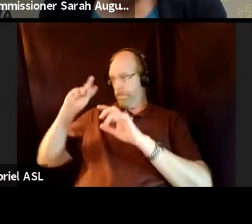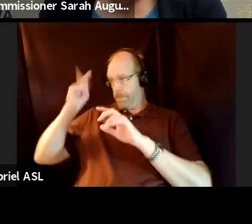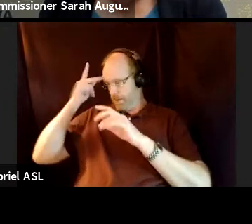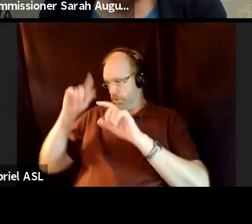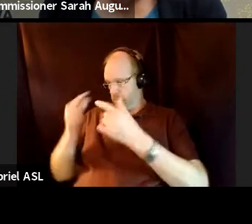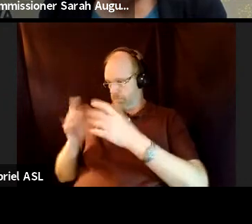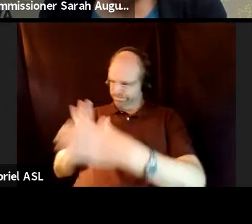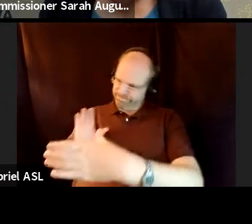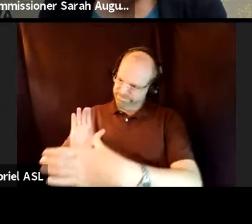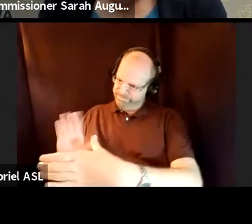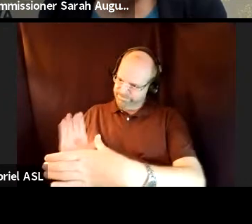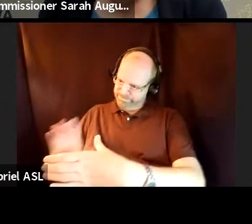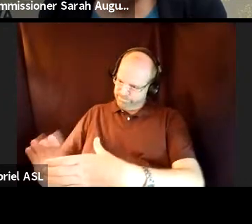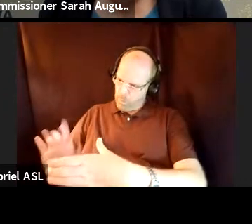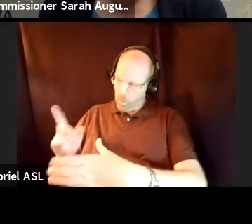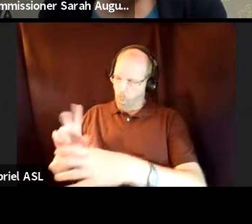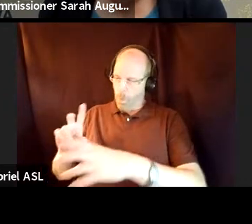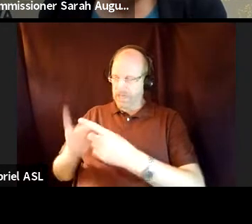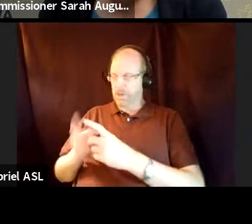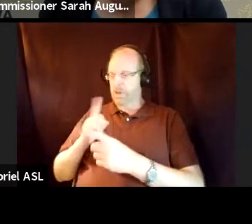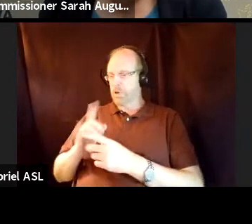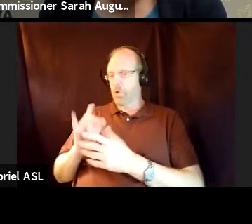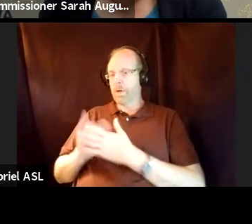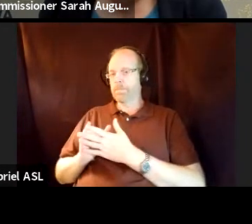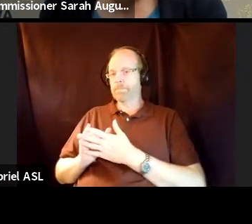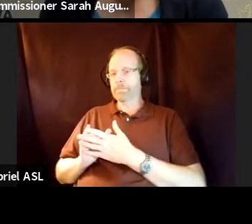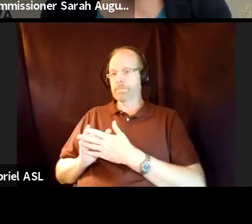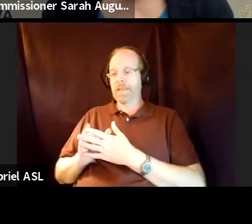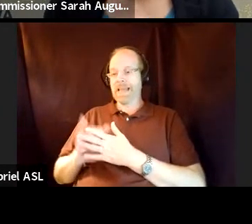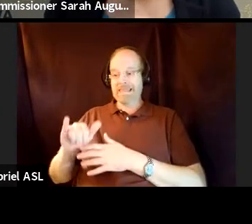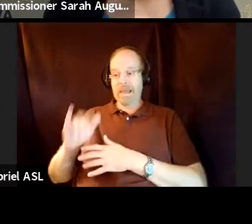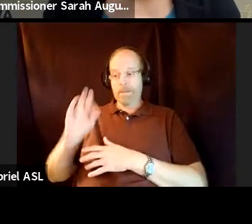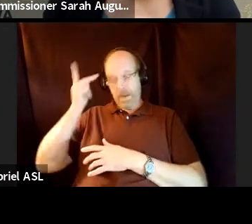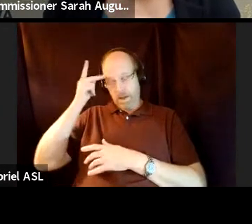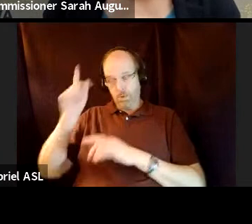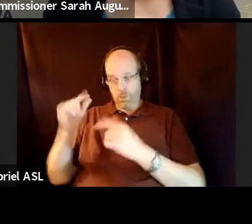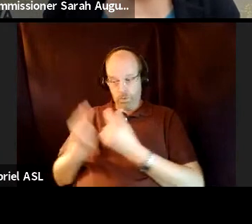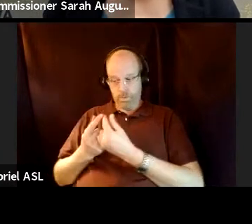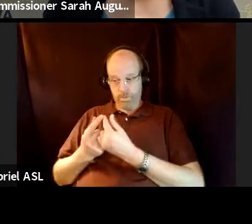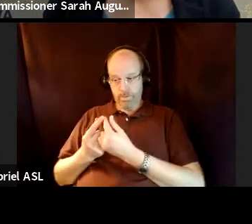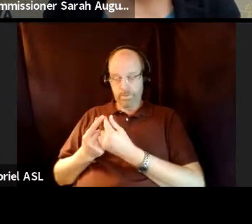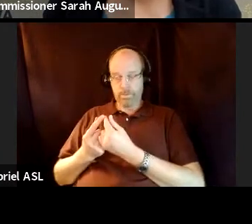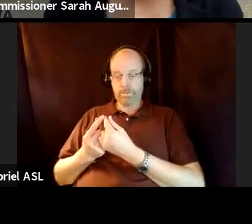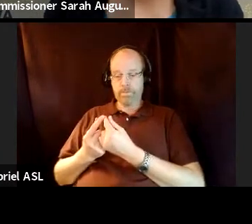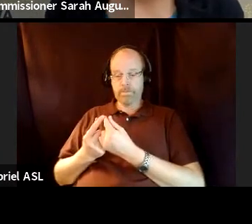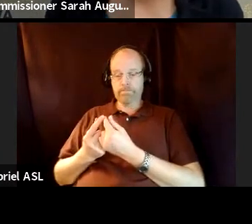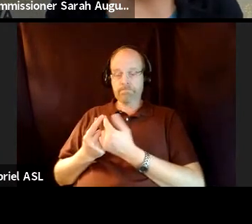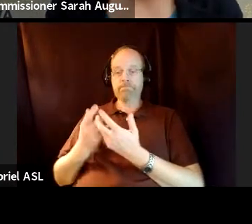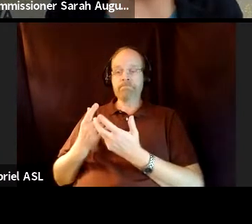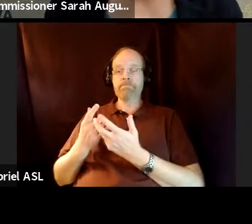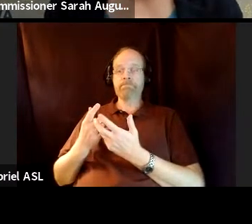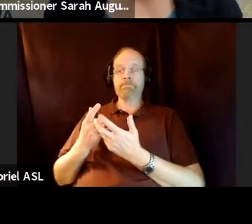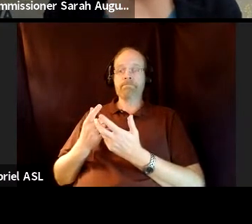district so that the party can, so that only